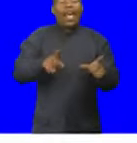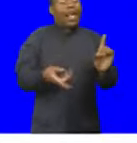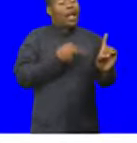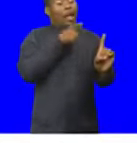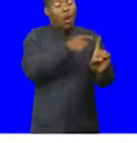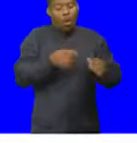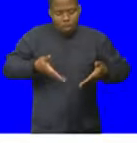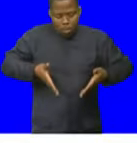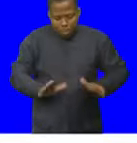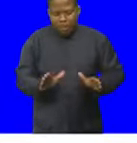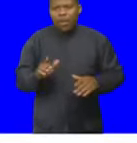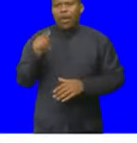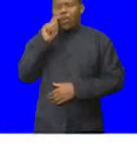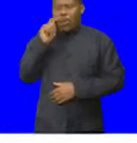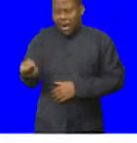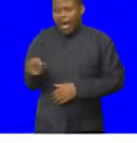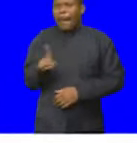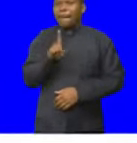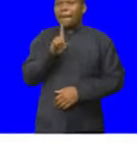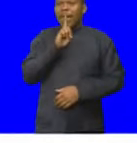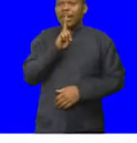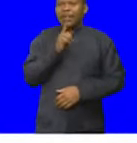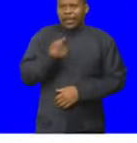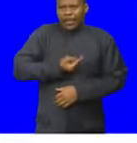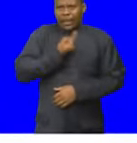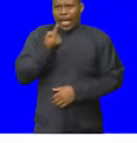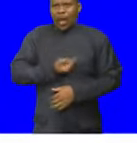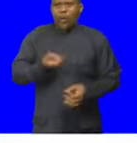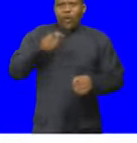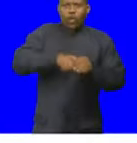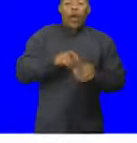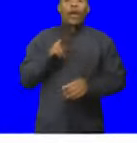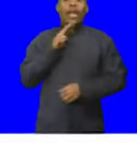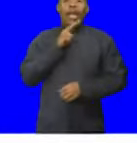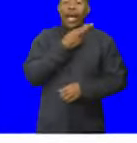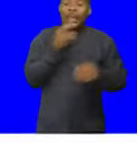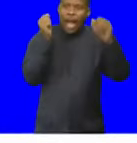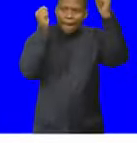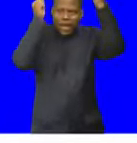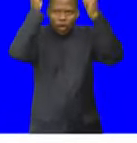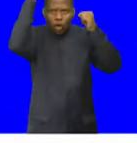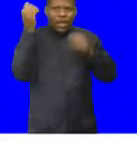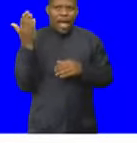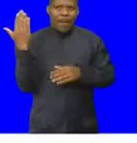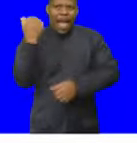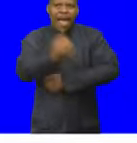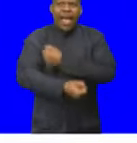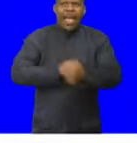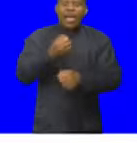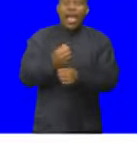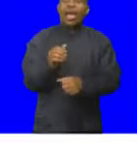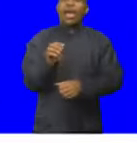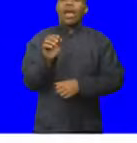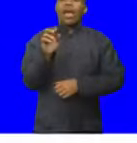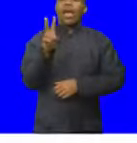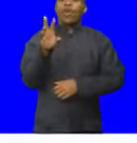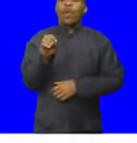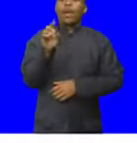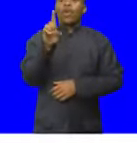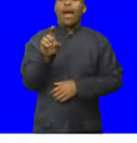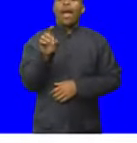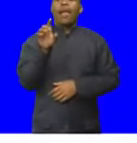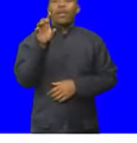eveni lase-Ukraine, kepha-ke waseba yingxenye yamasosha aseRussia ngeminyaka ka-2014 lahlasela i-Donbass